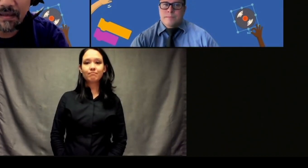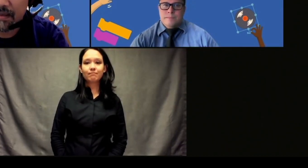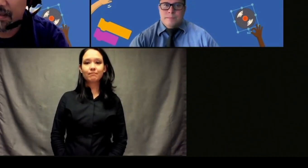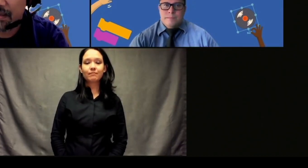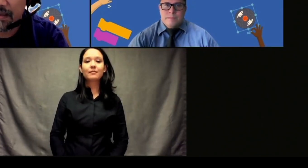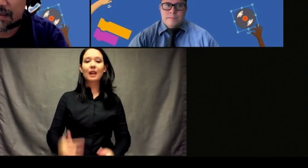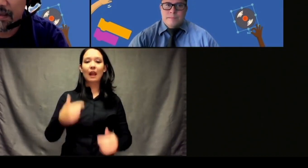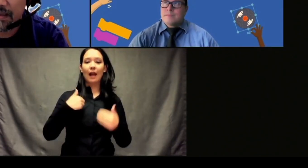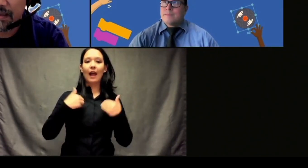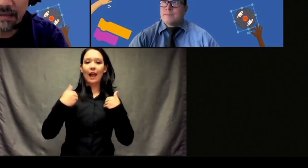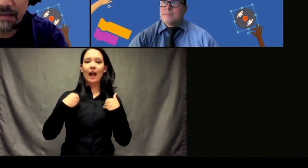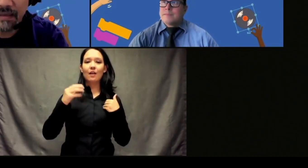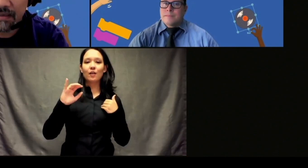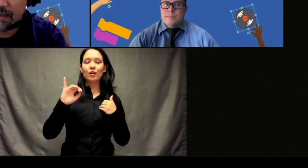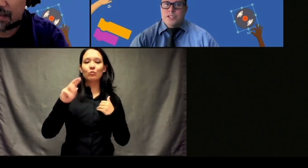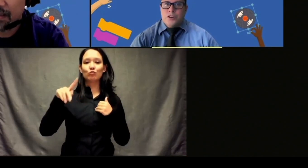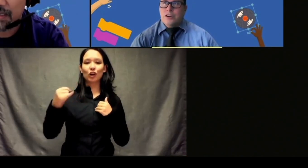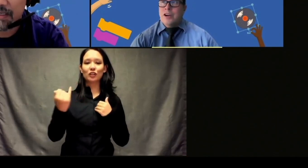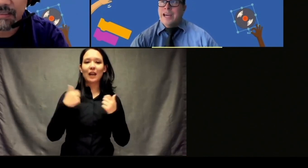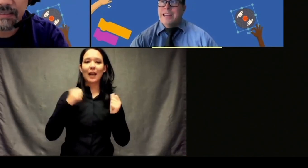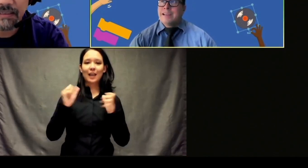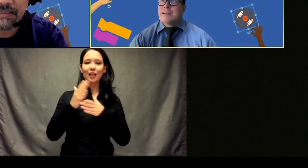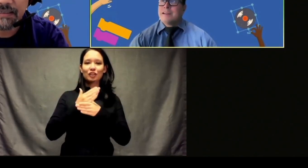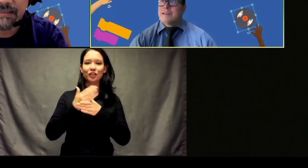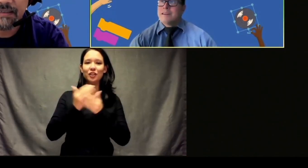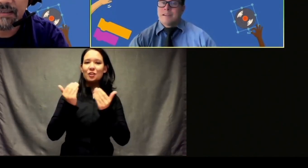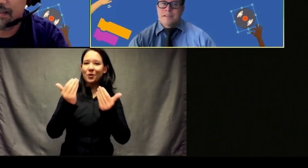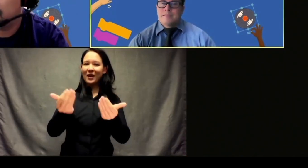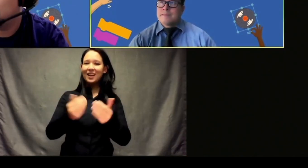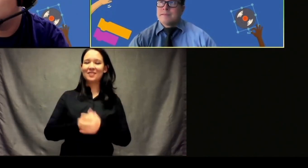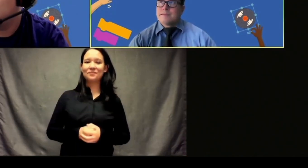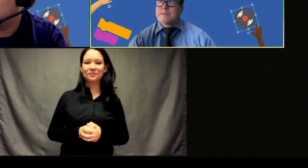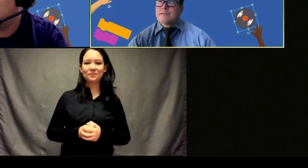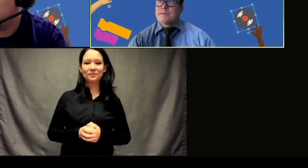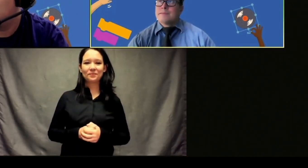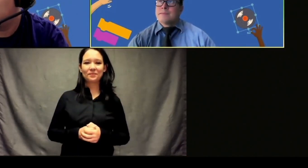I have a project that I can share. Sure, go ahead. Excellent.